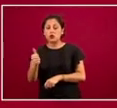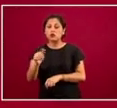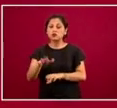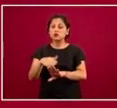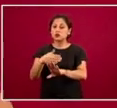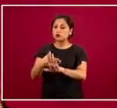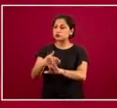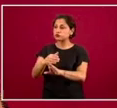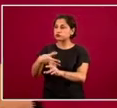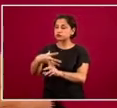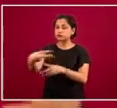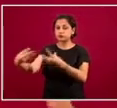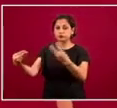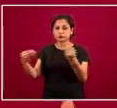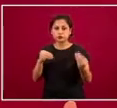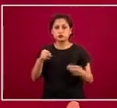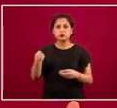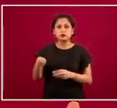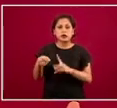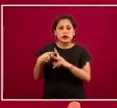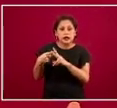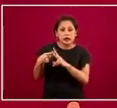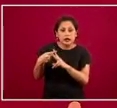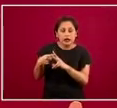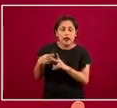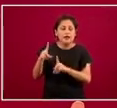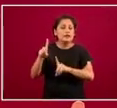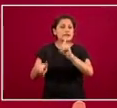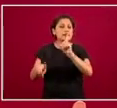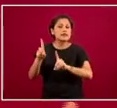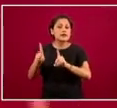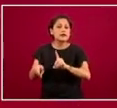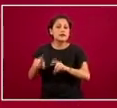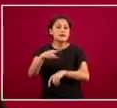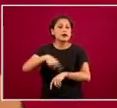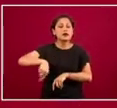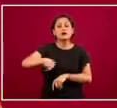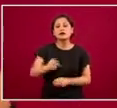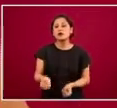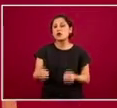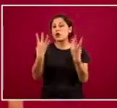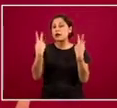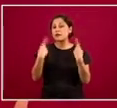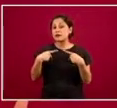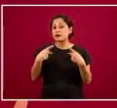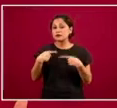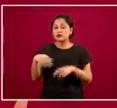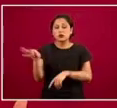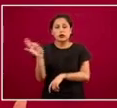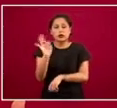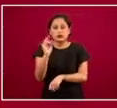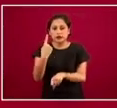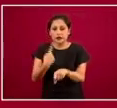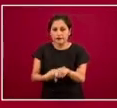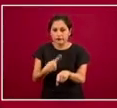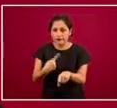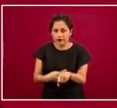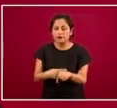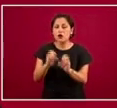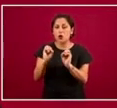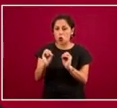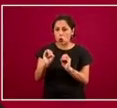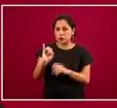2.7 per 100,000 inhabitants. The attack rate is usually calculated